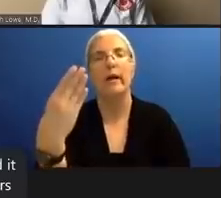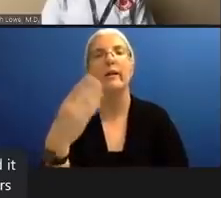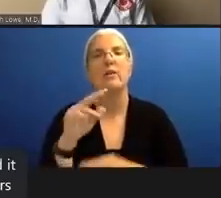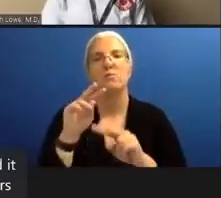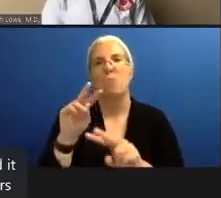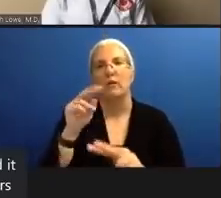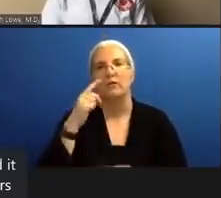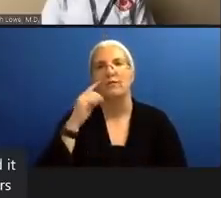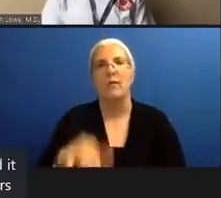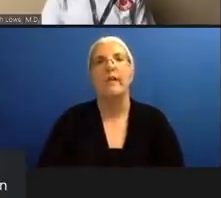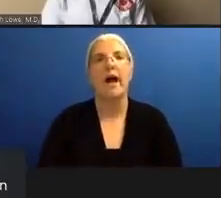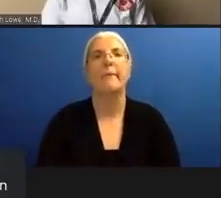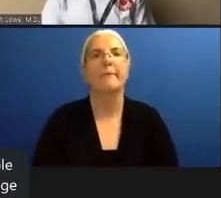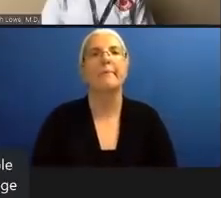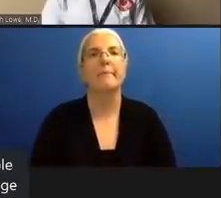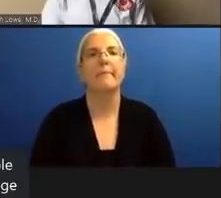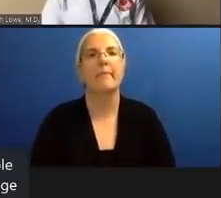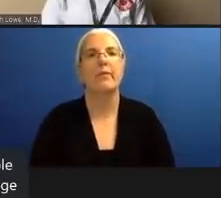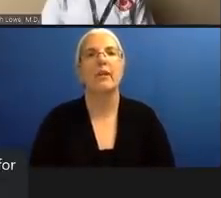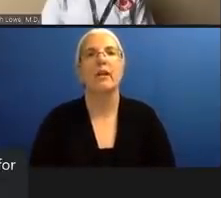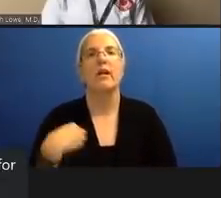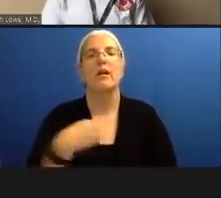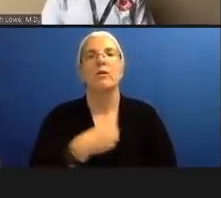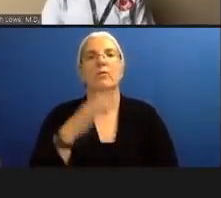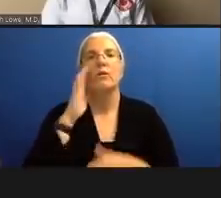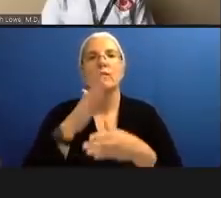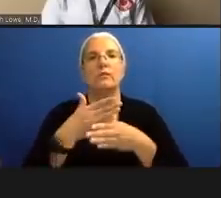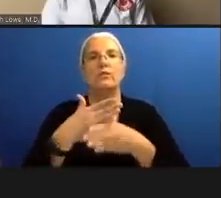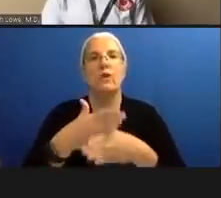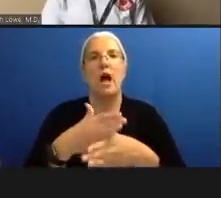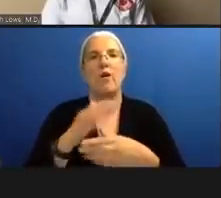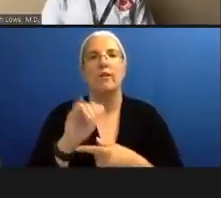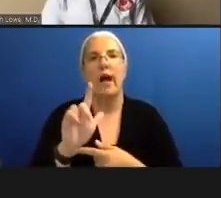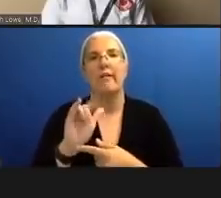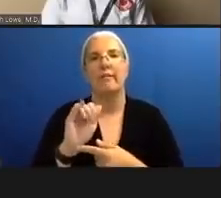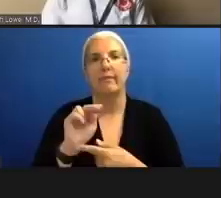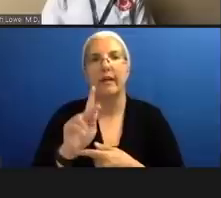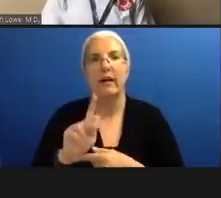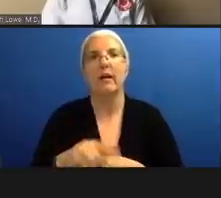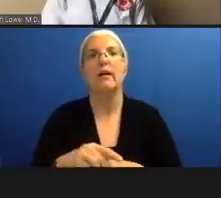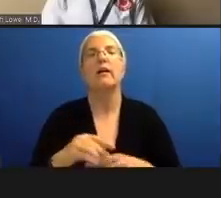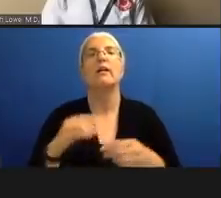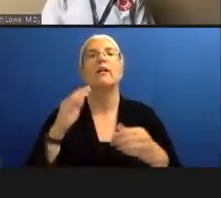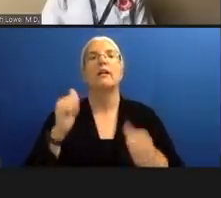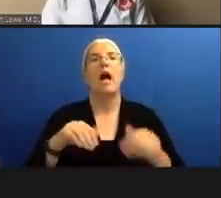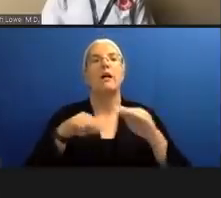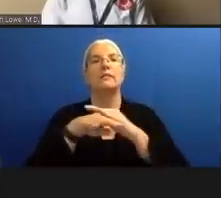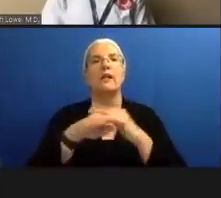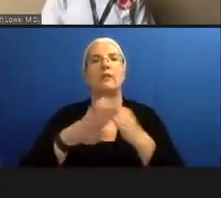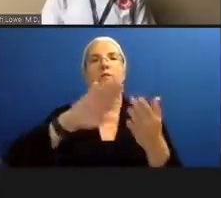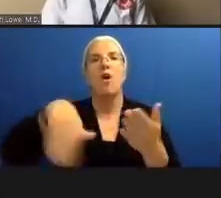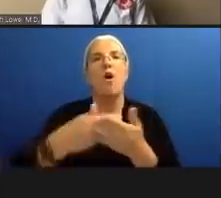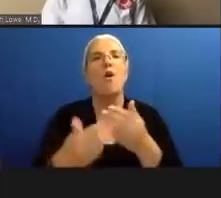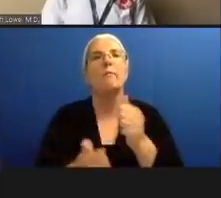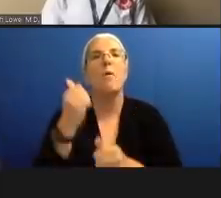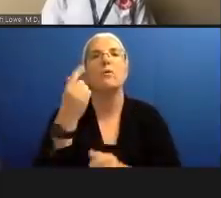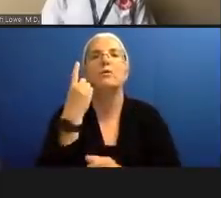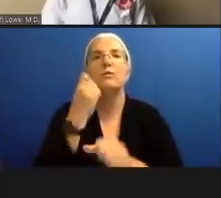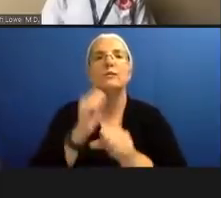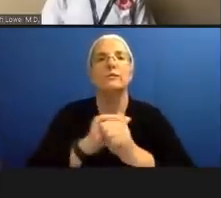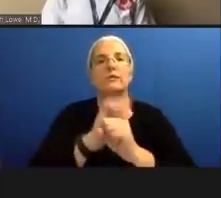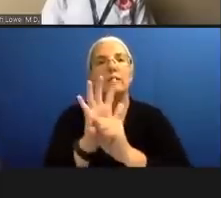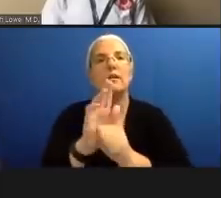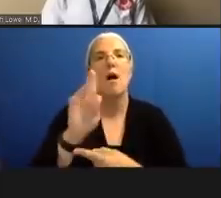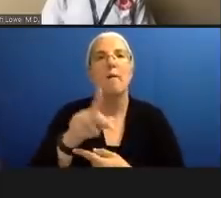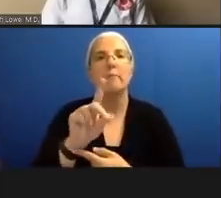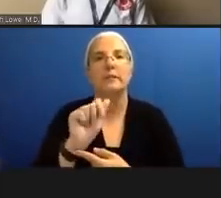it widely. Again, remember, you can access all of the latest COVID-19 data and information on